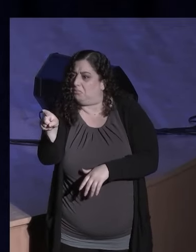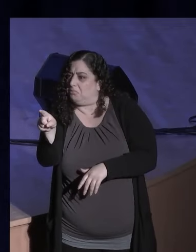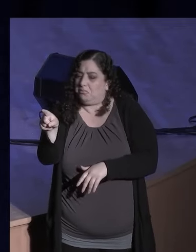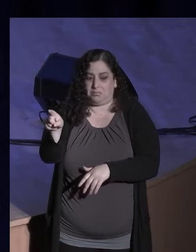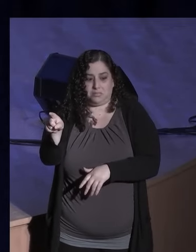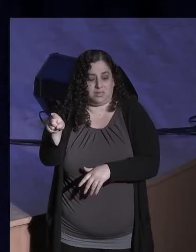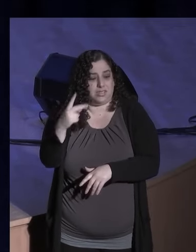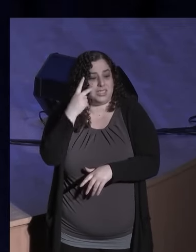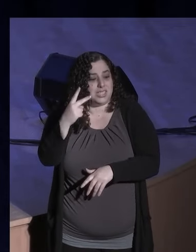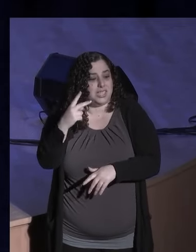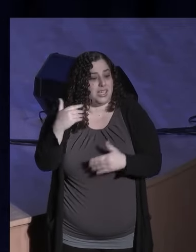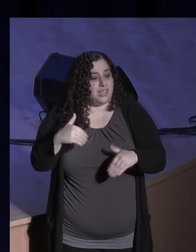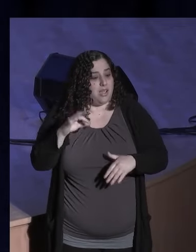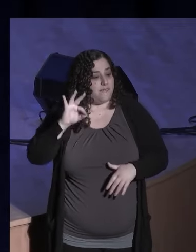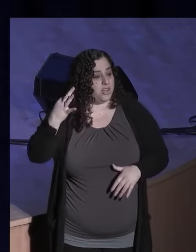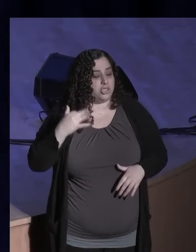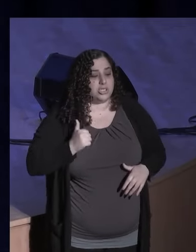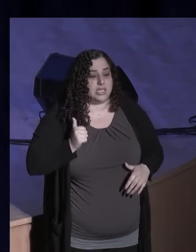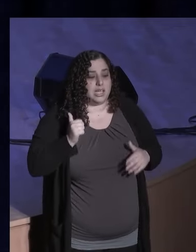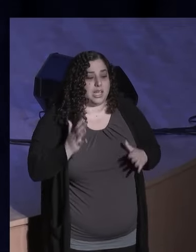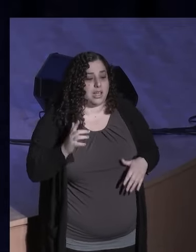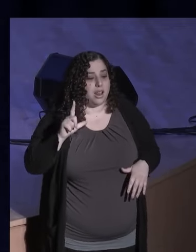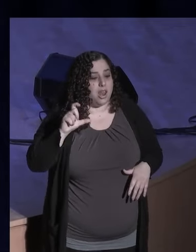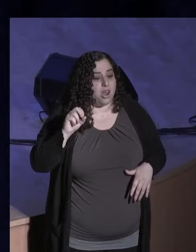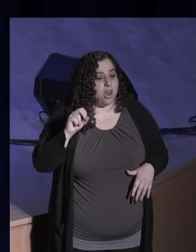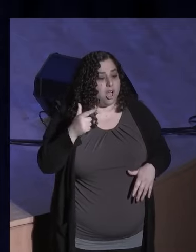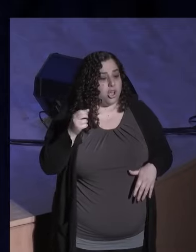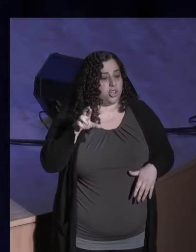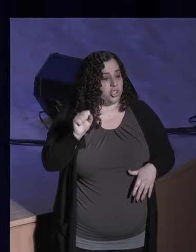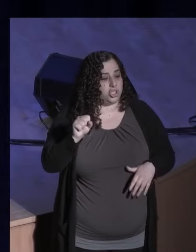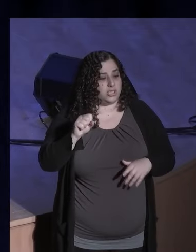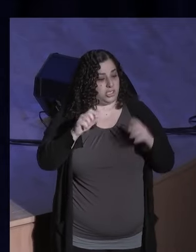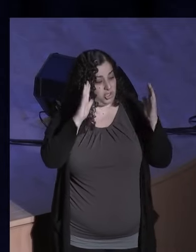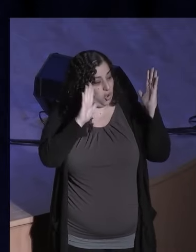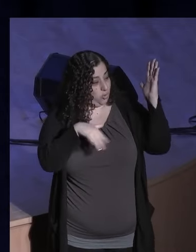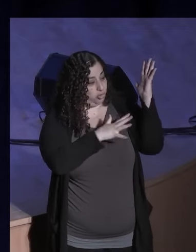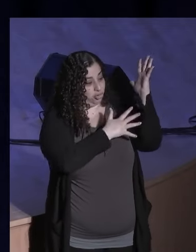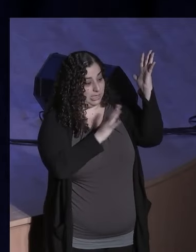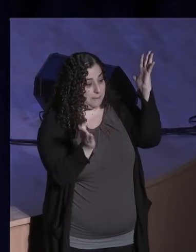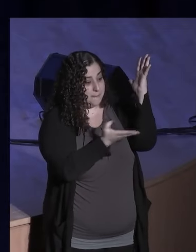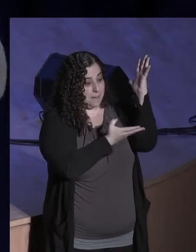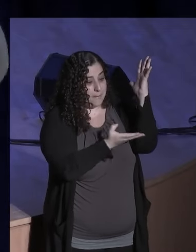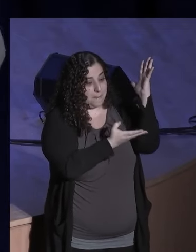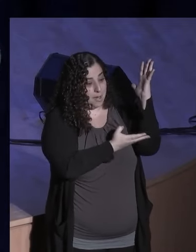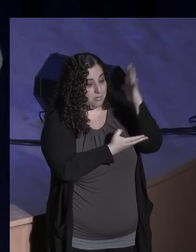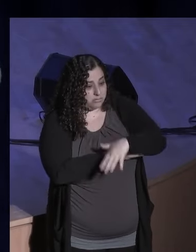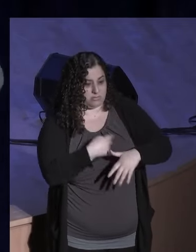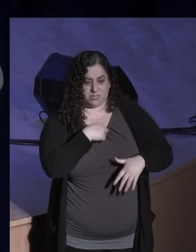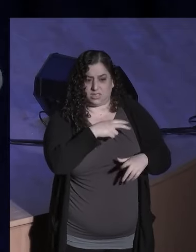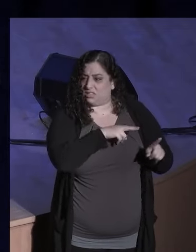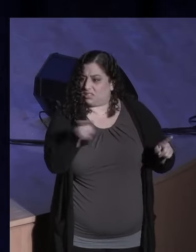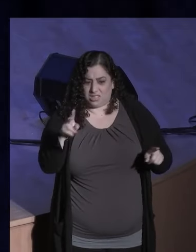from Maine, and being taken by sort of Zuni dancers. And I realized that the